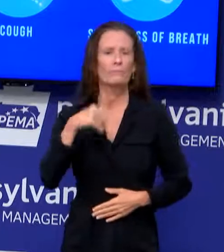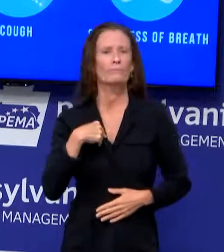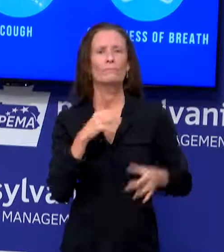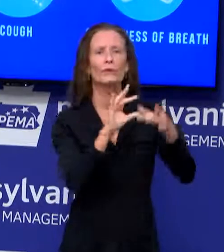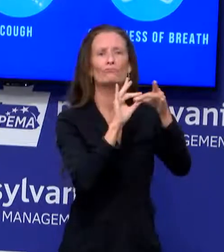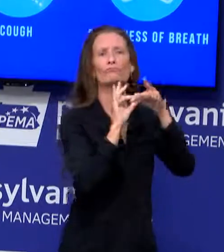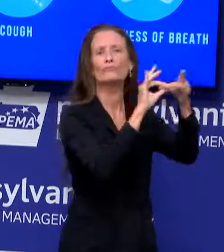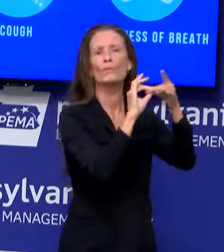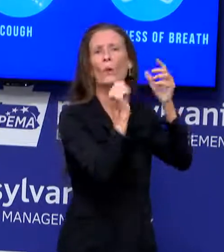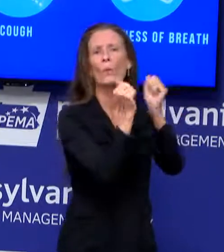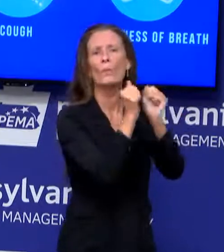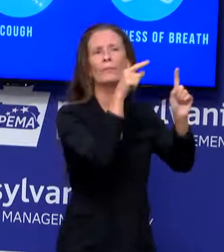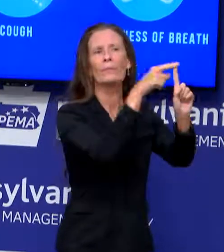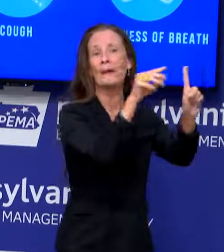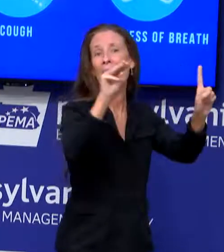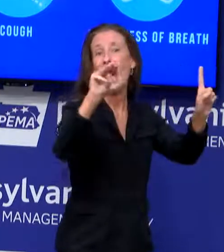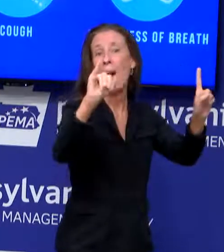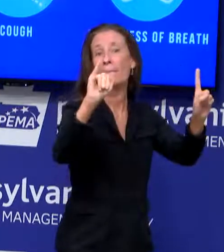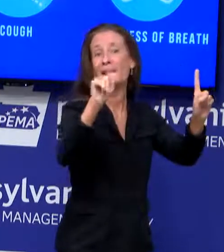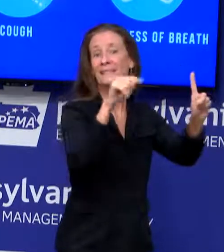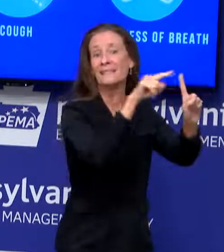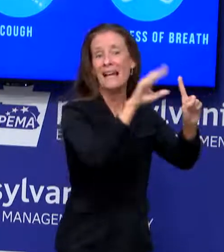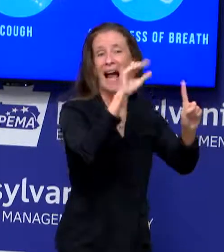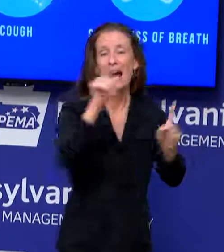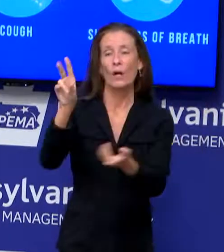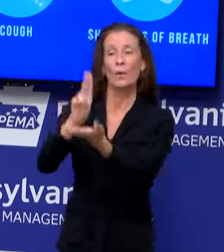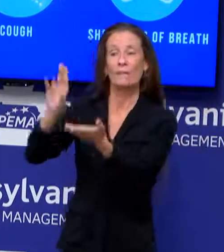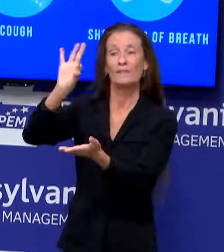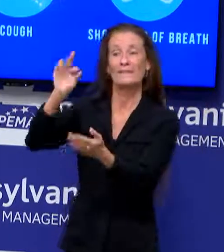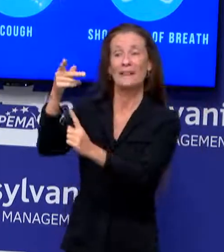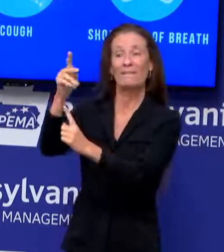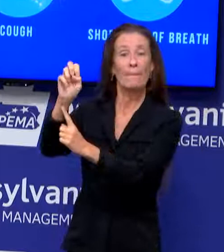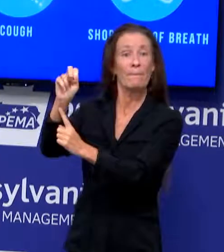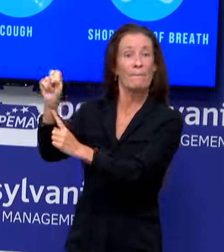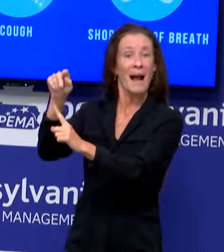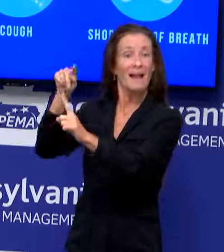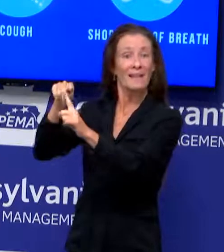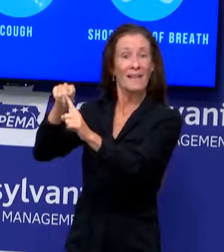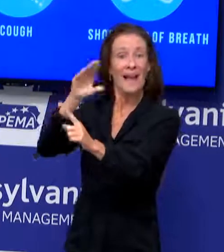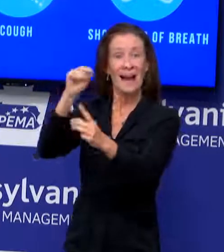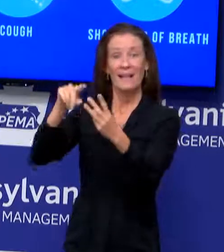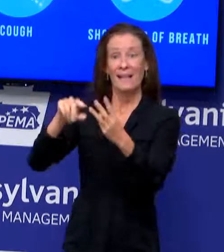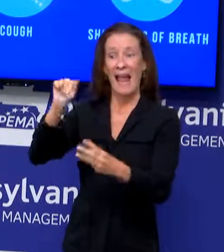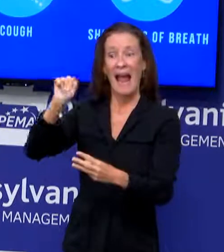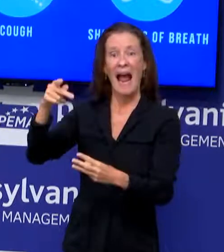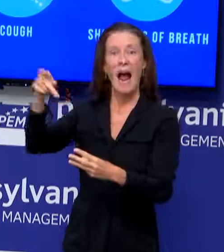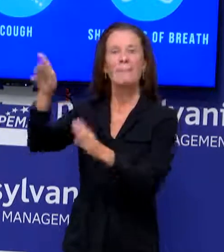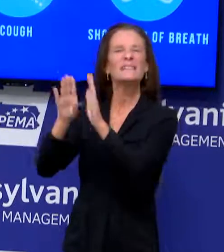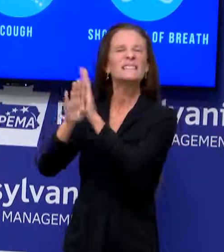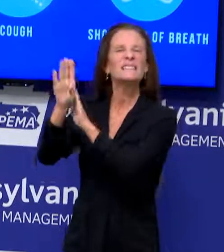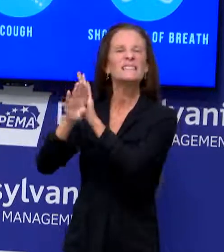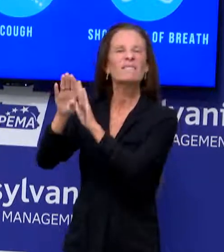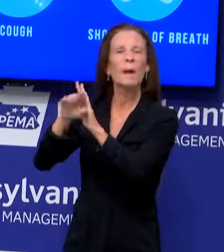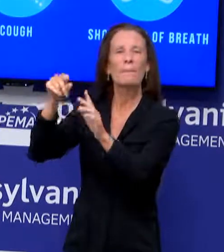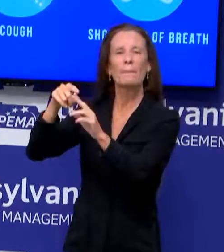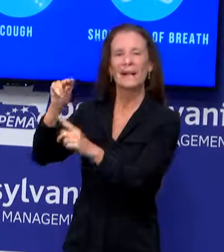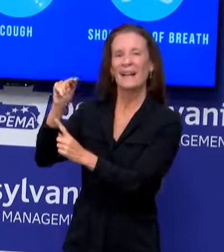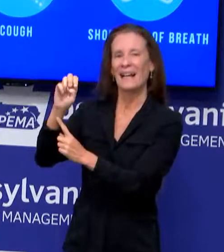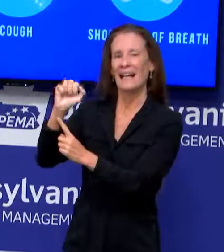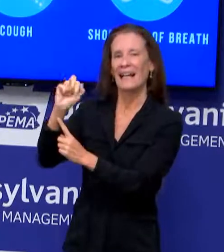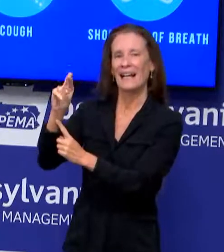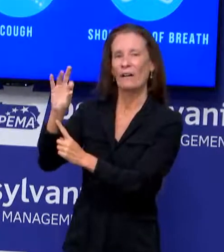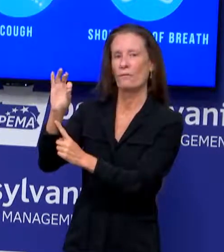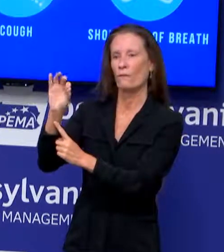Pennsylvania and our app developer, Nearform, to develop a product that will be very easy to